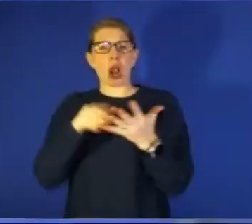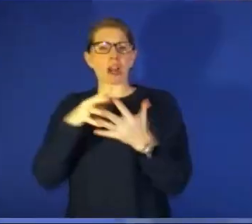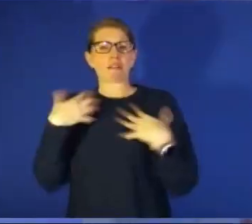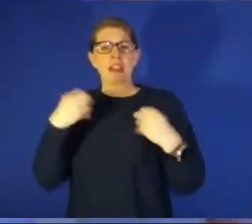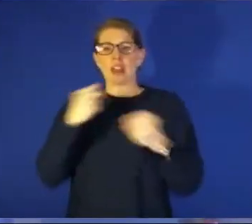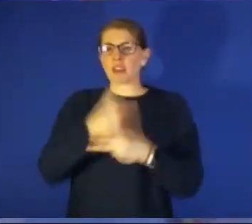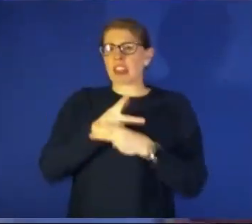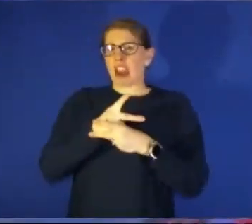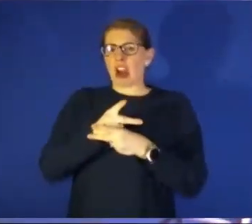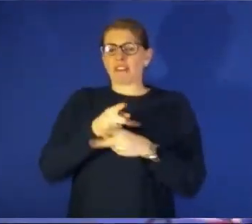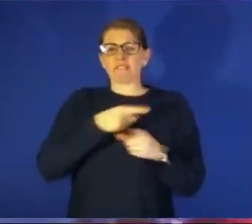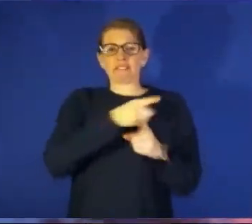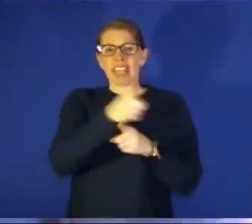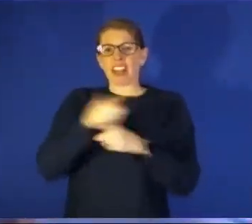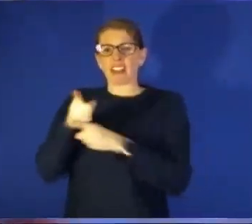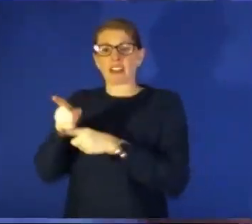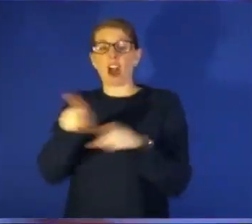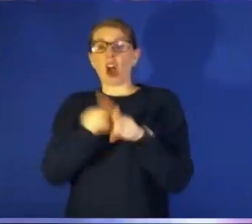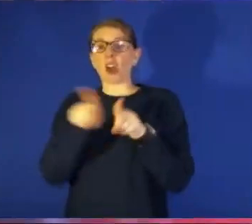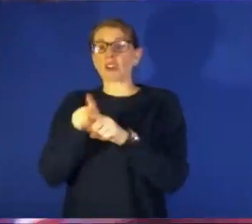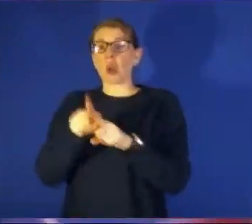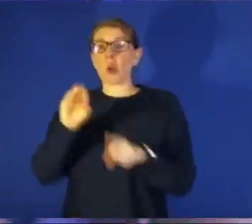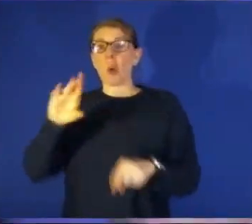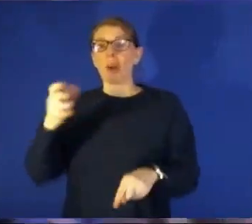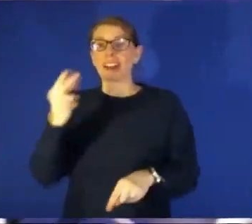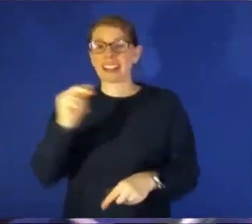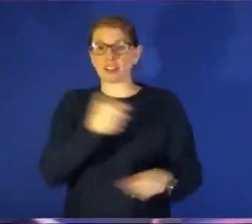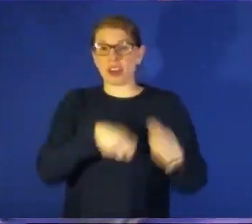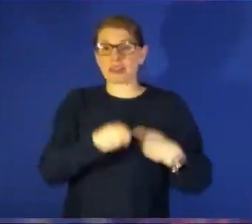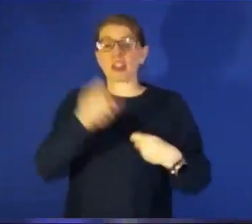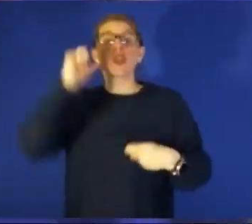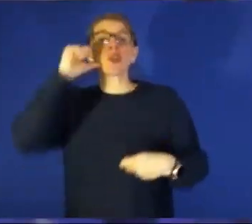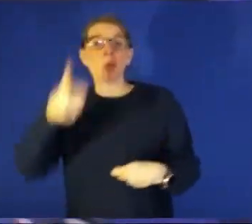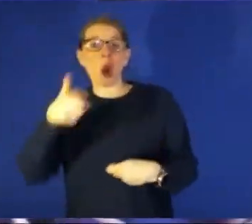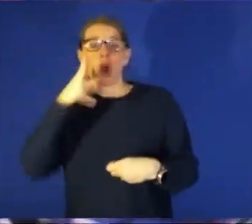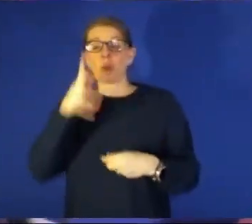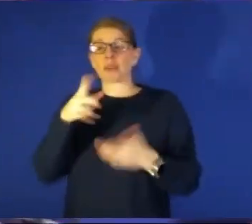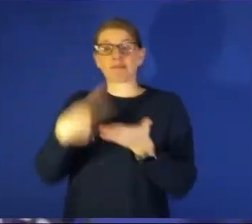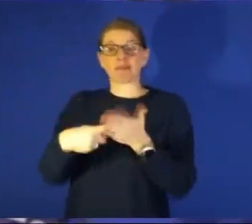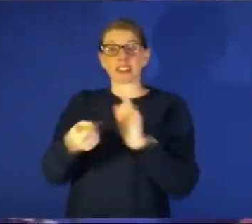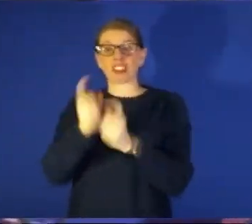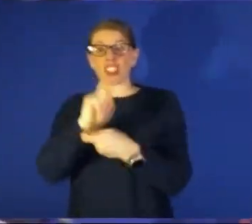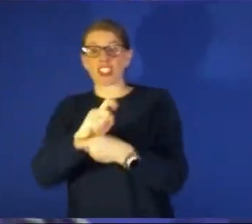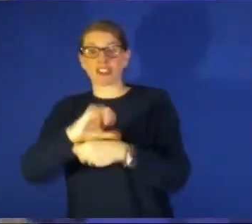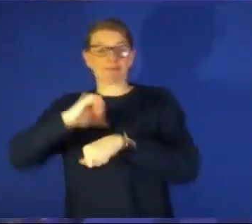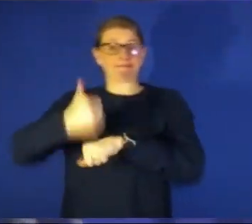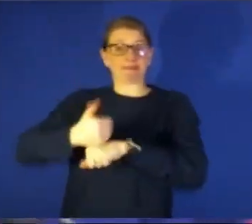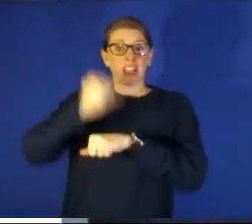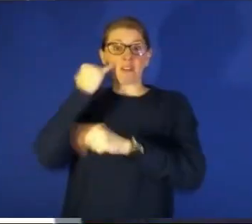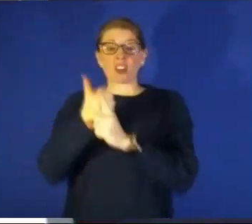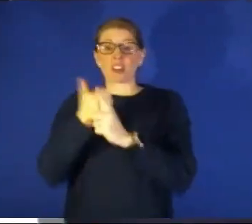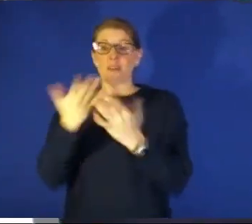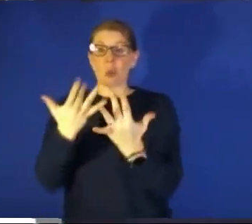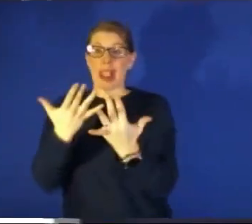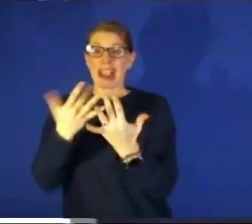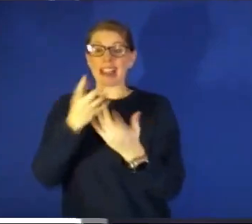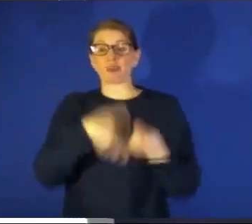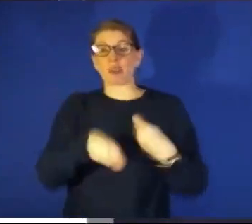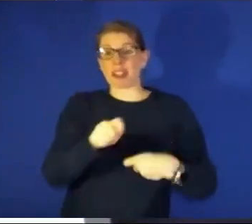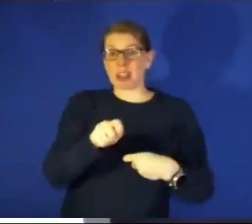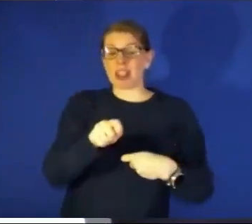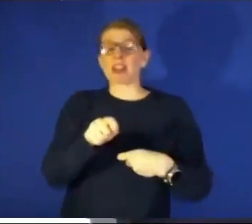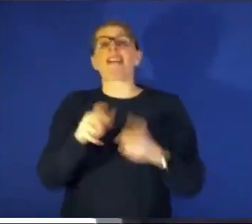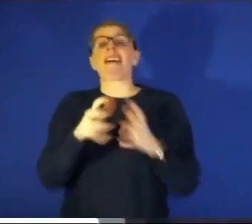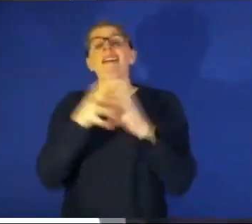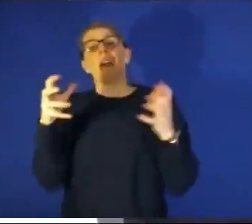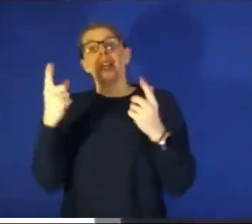field, including organ transplants. So tomorrow, we'll talk about the changes that are in effect. If you are awaiting a transplant, there are a lot of questions